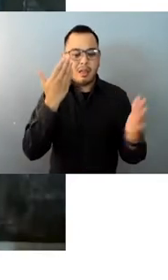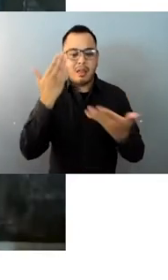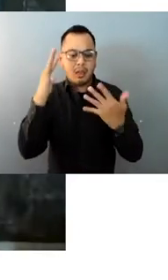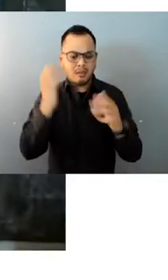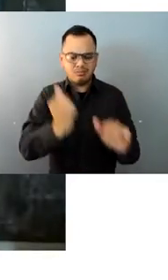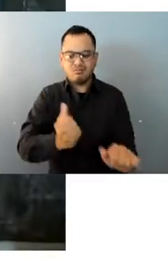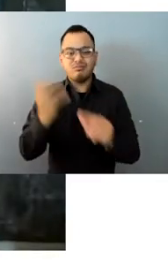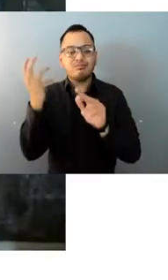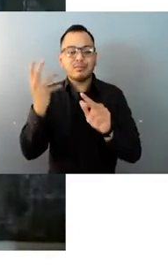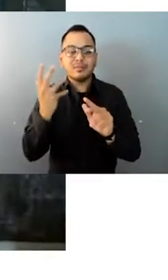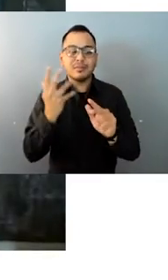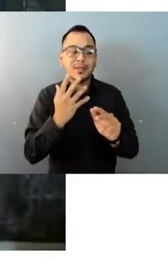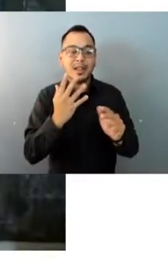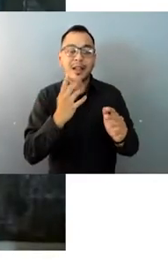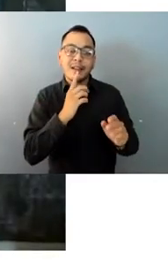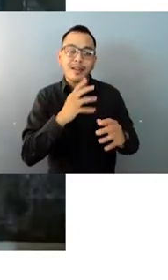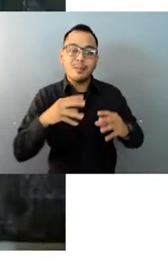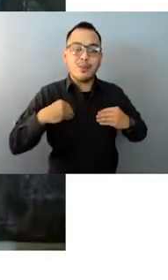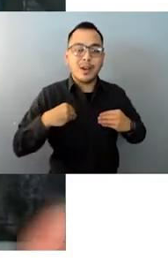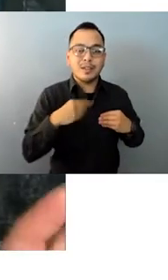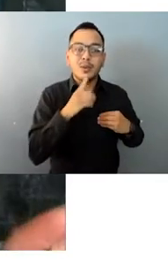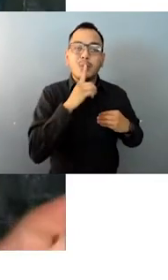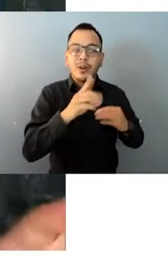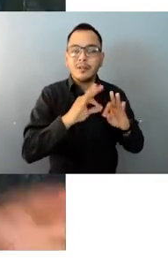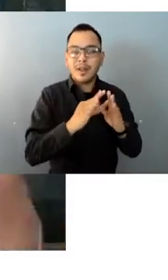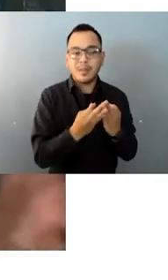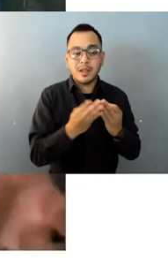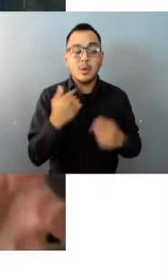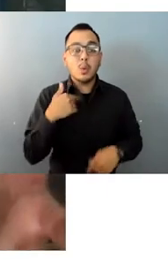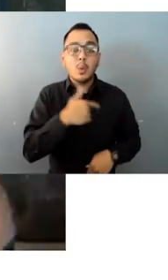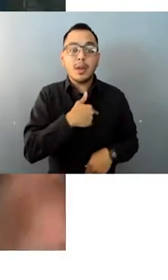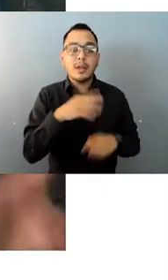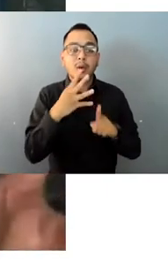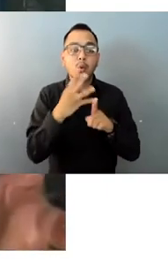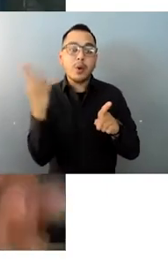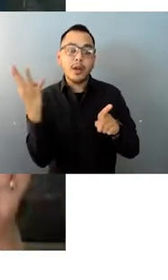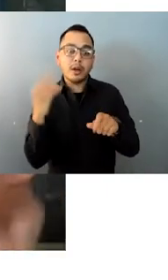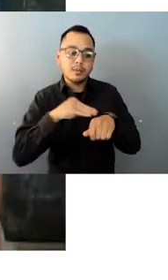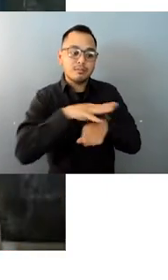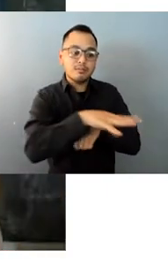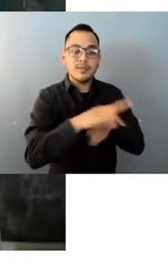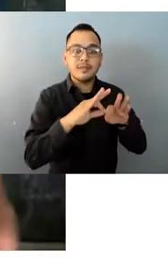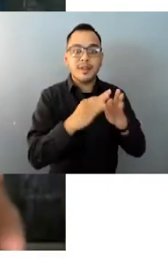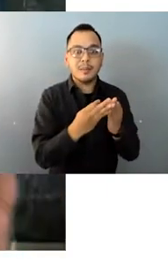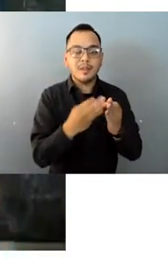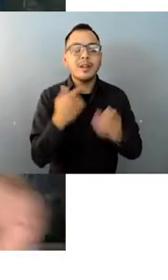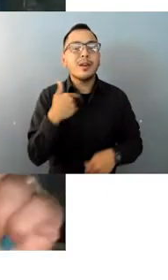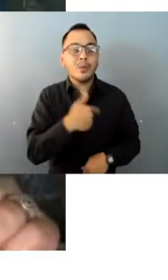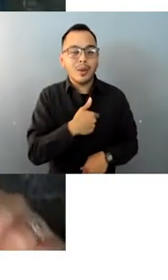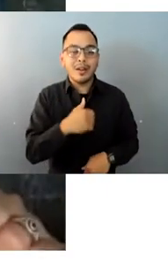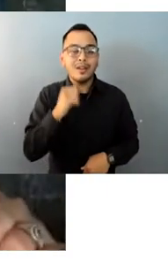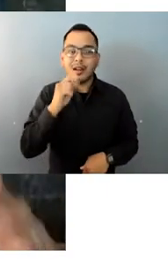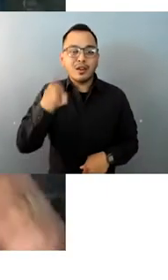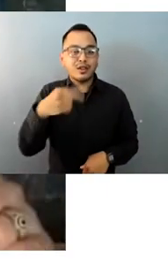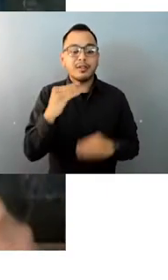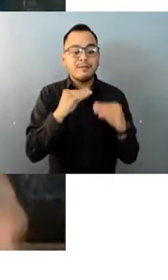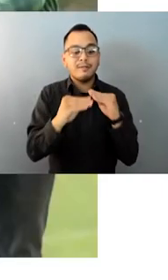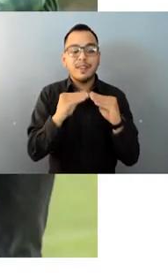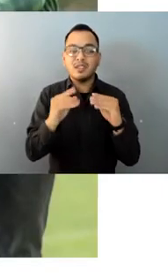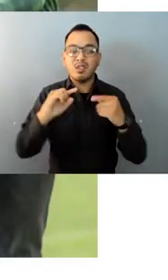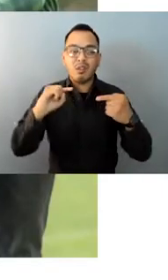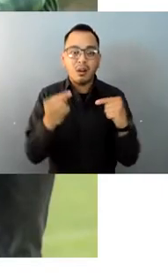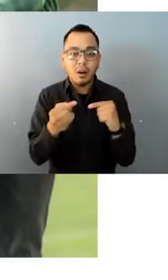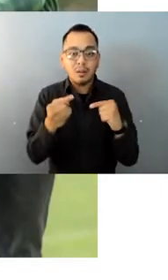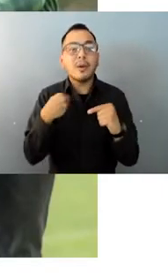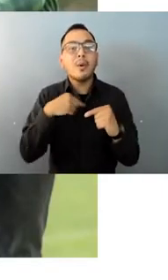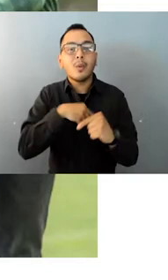the lived reality of family. When we queer family, we do much more than mitigate harm. We actually